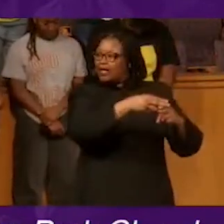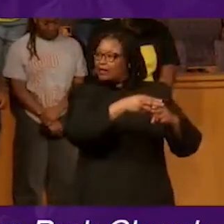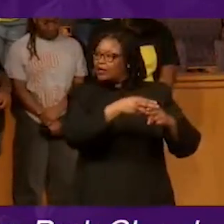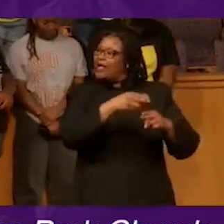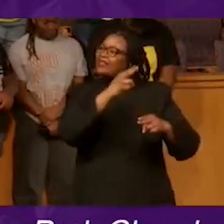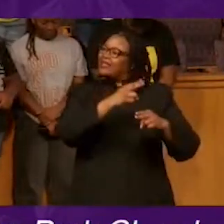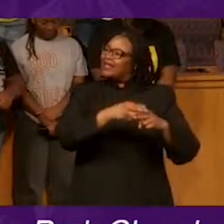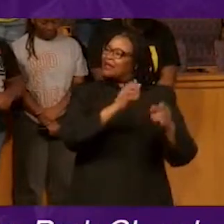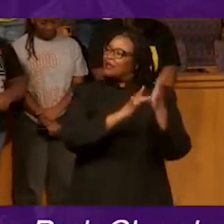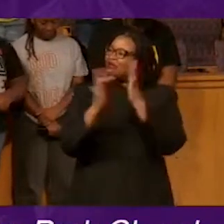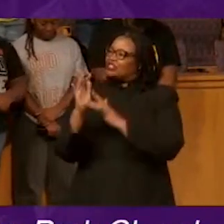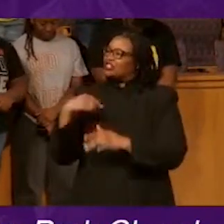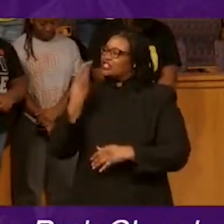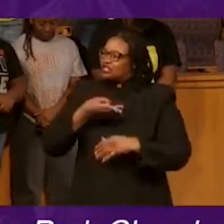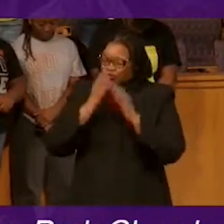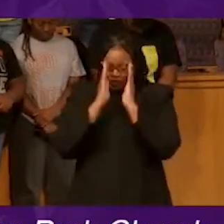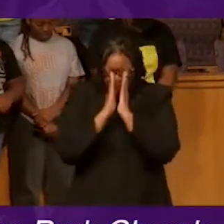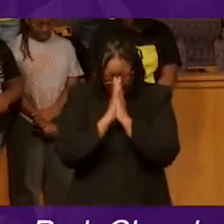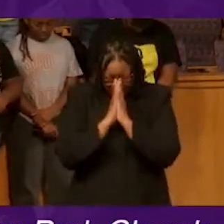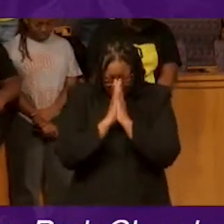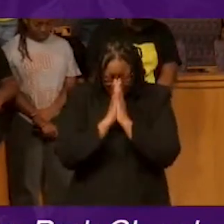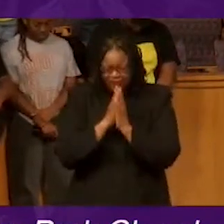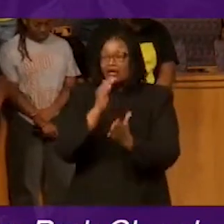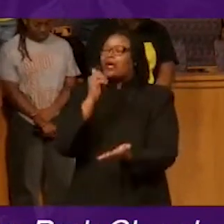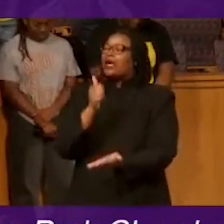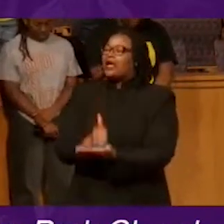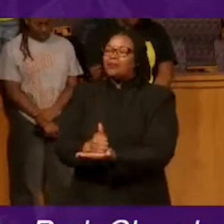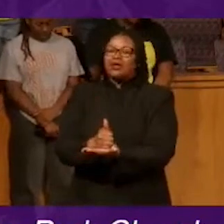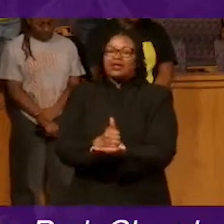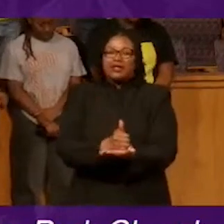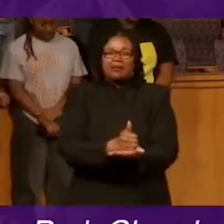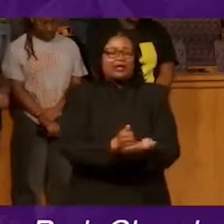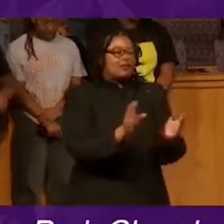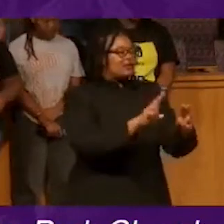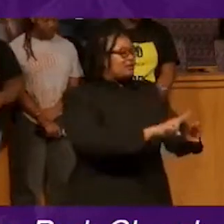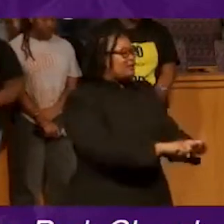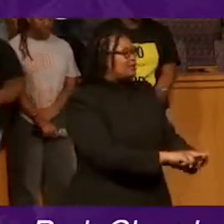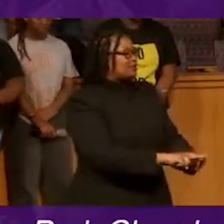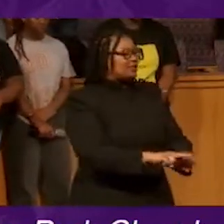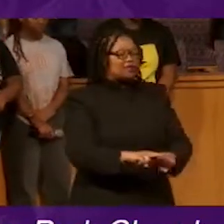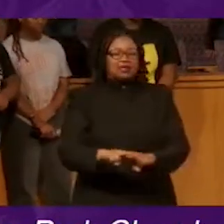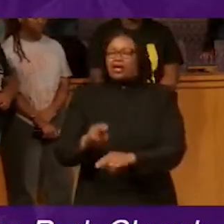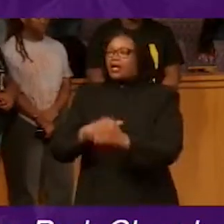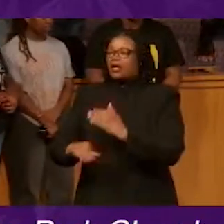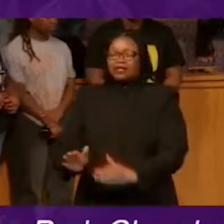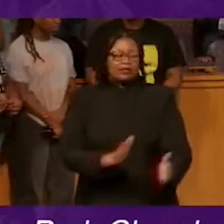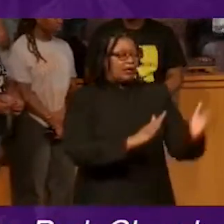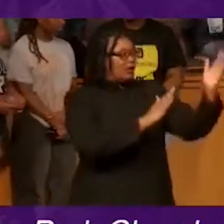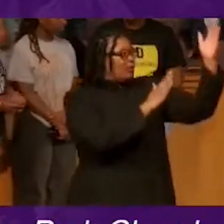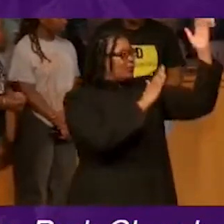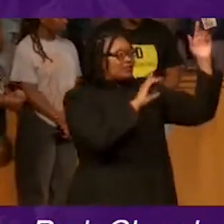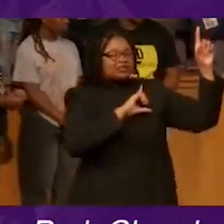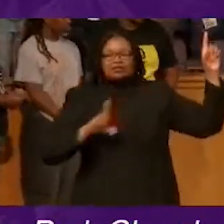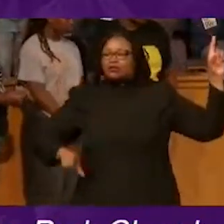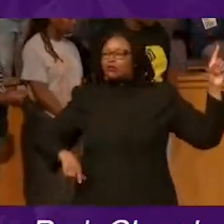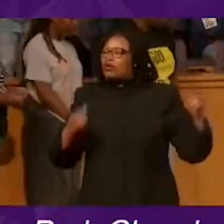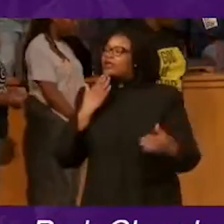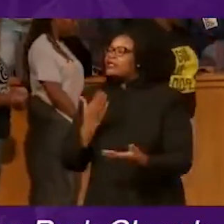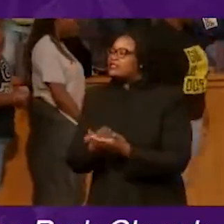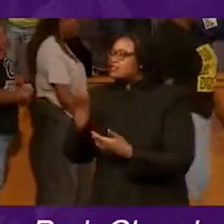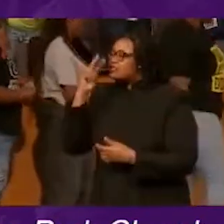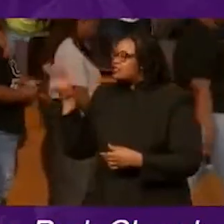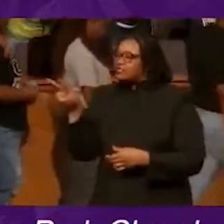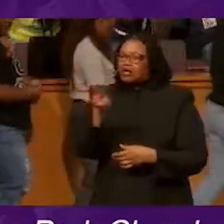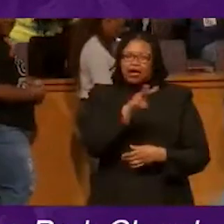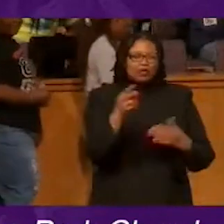name of Jesus we pray, amen. You may be seated in the presence of the Lord. It is good to see everyone here,